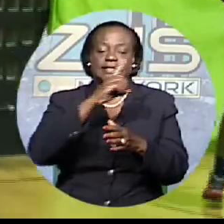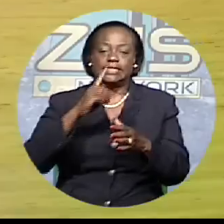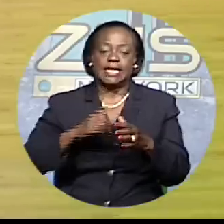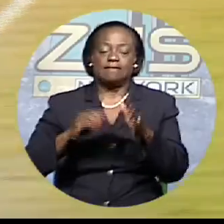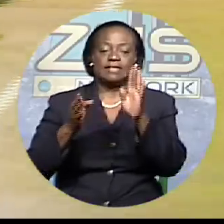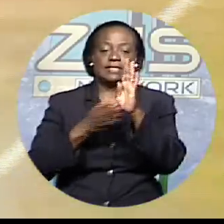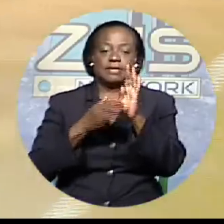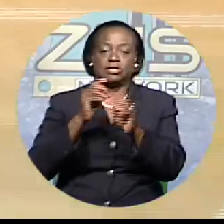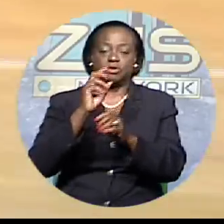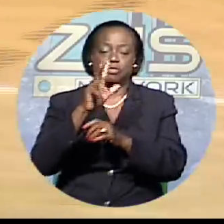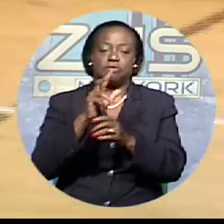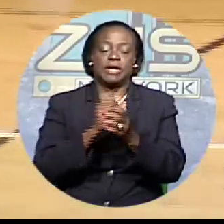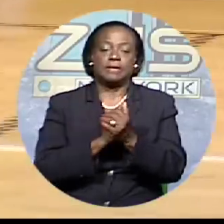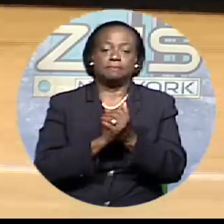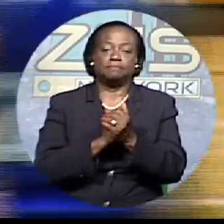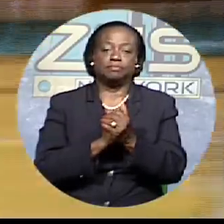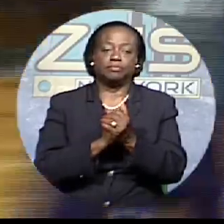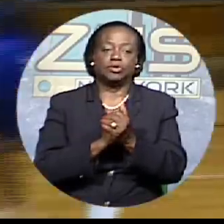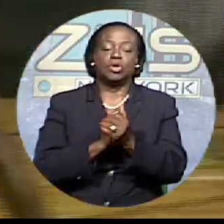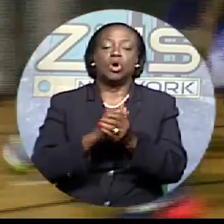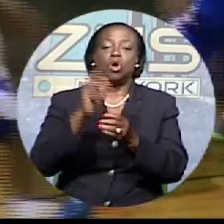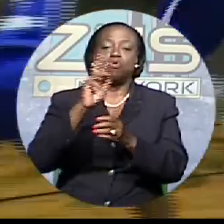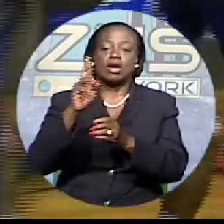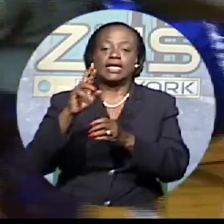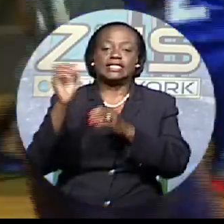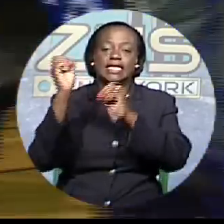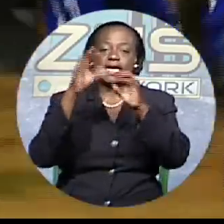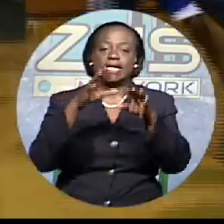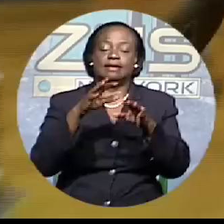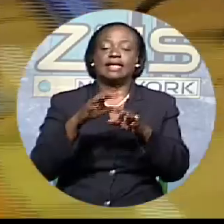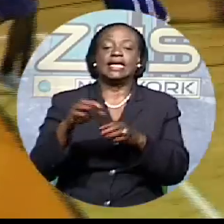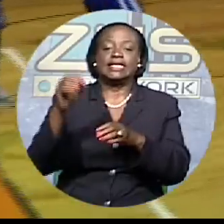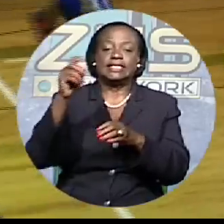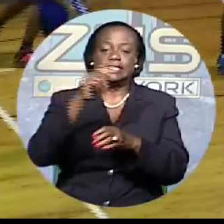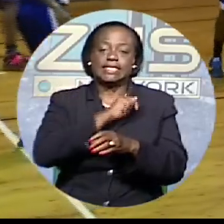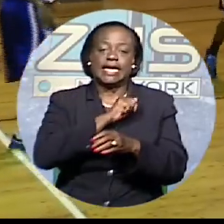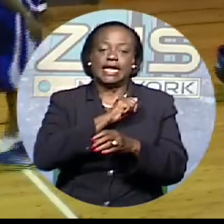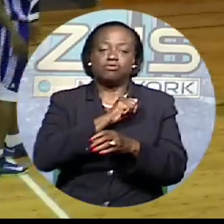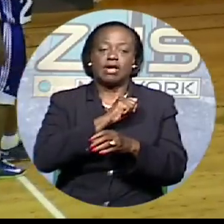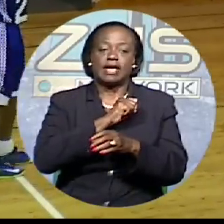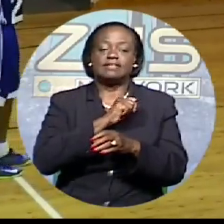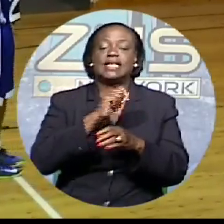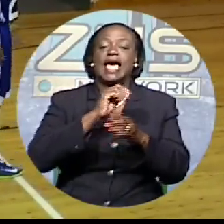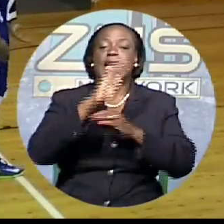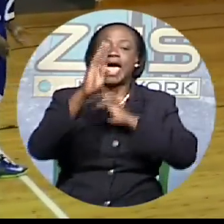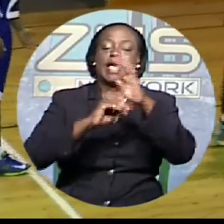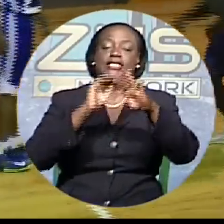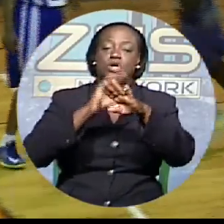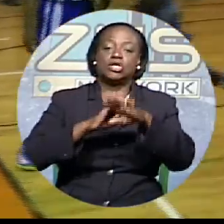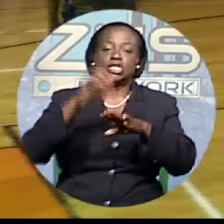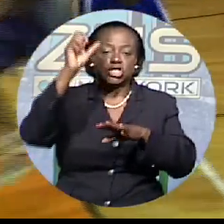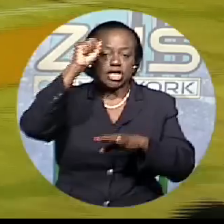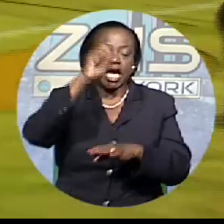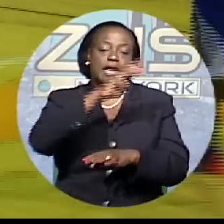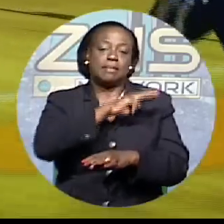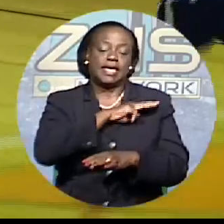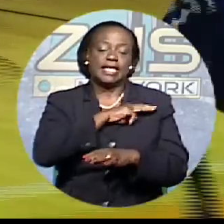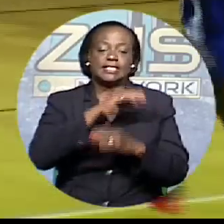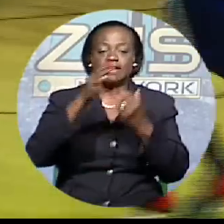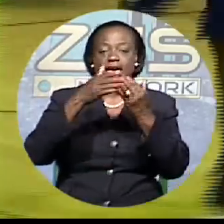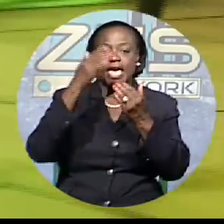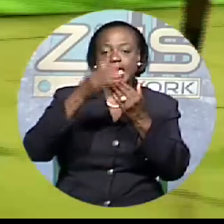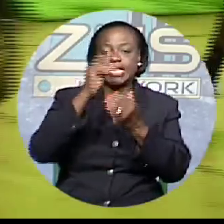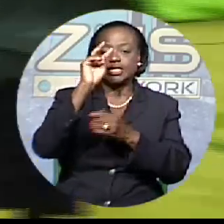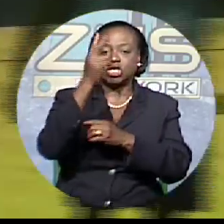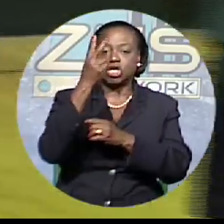good. Rockets with the ball now. David Taylor drives and hands off to Rashad McKenzie for an easy deuce. Rockets